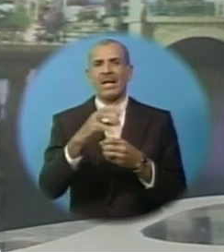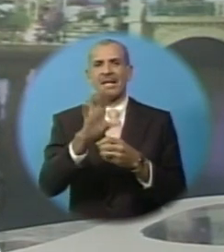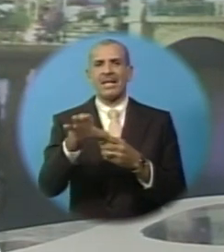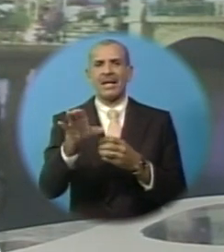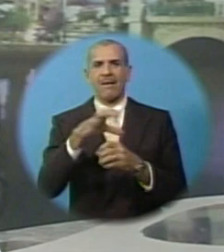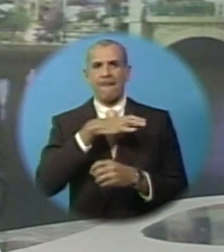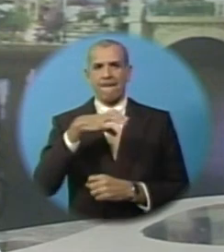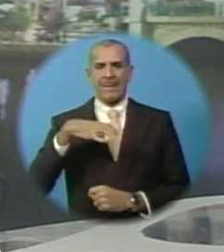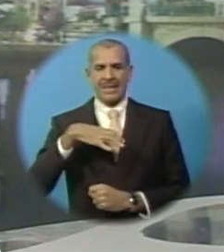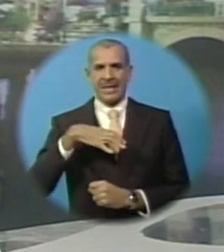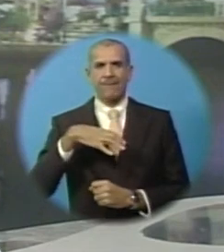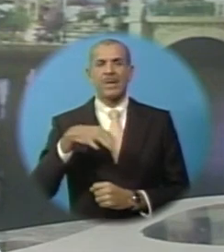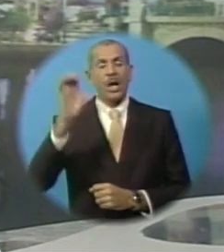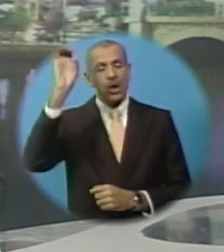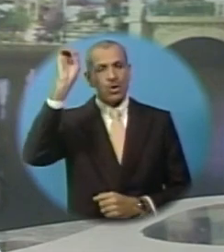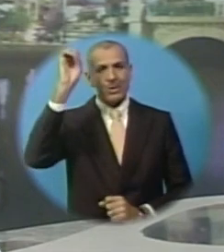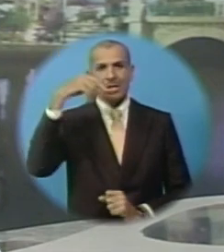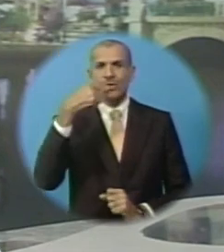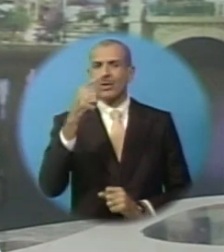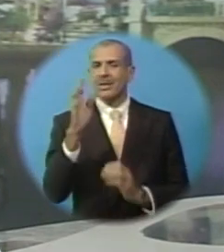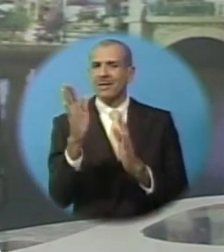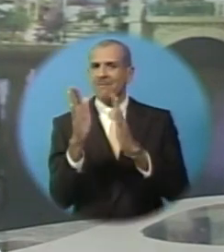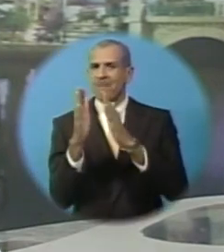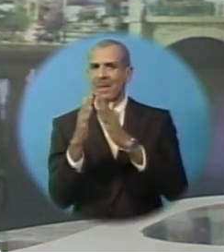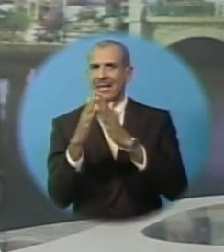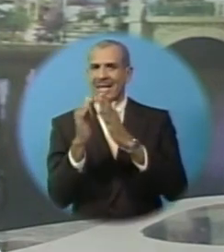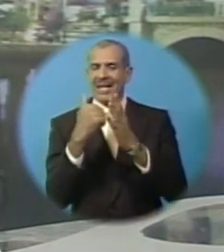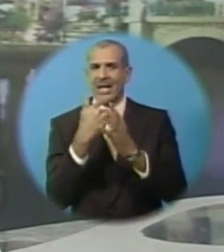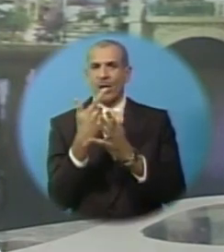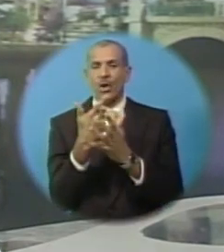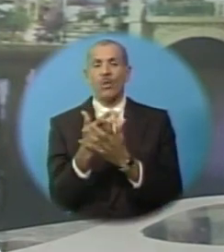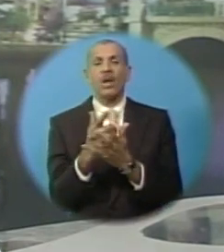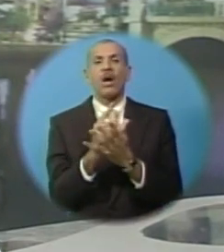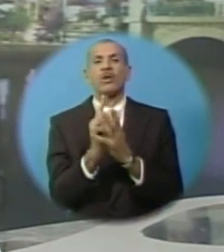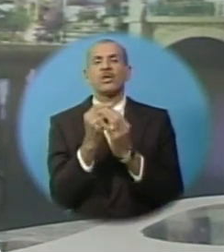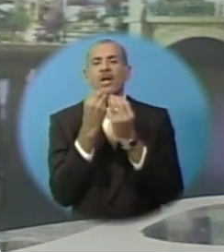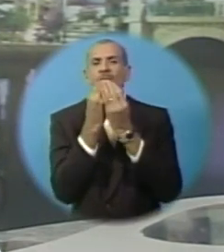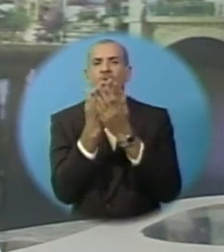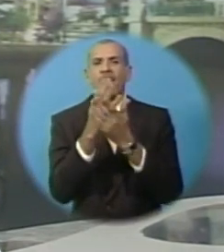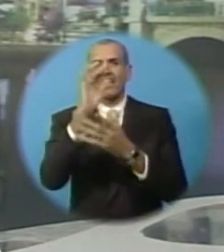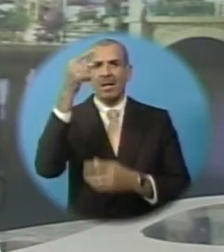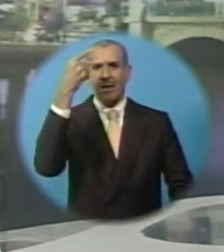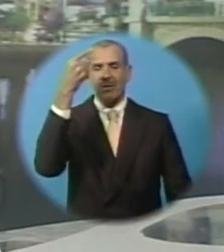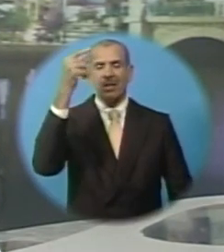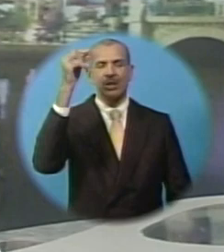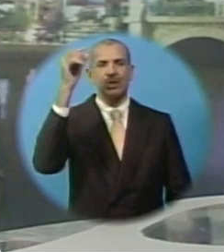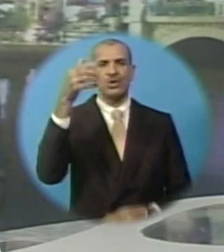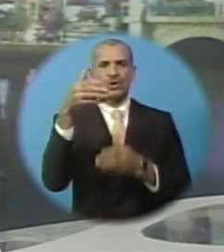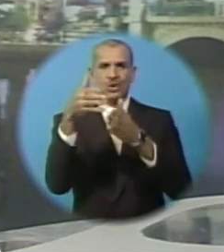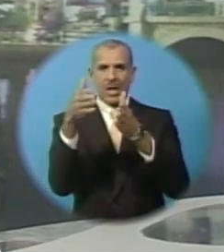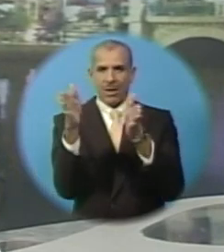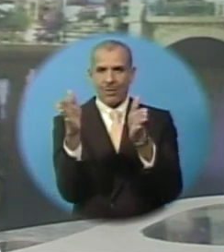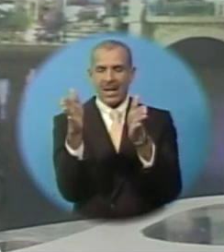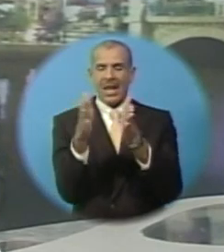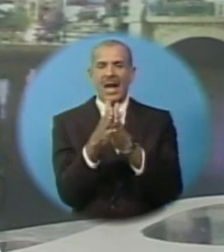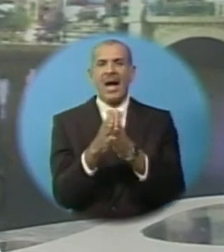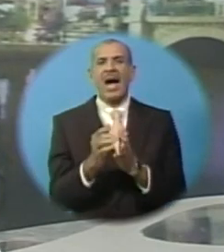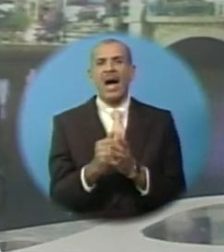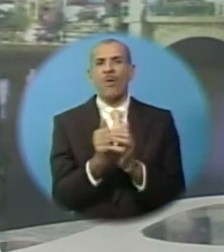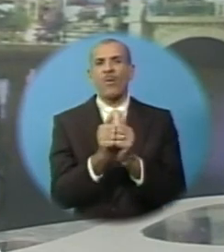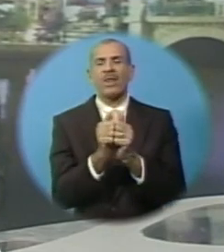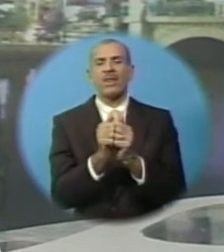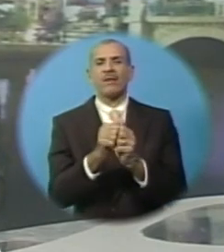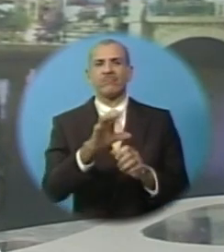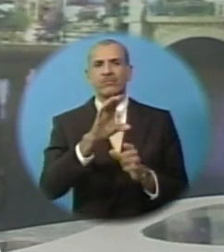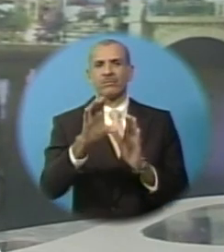Tuesday. Now, Eustace told the meeting that he would accordingly inform the Governor-General of his decision and that in accordance with the